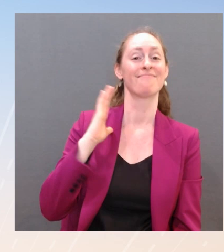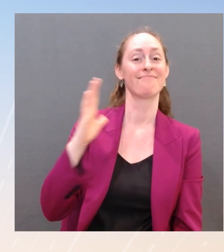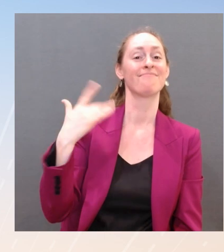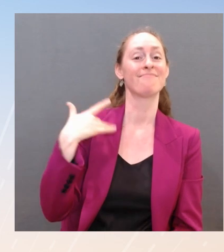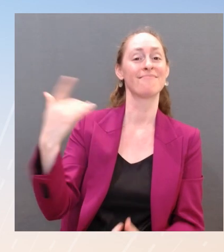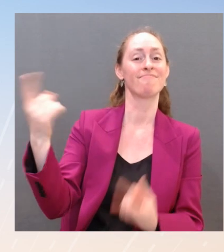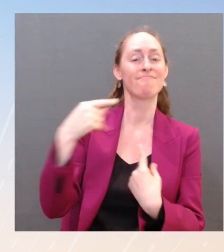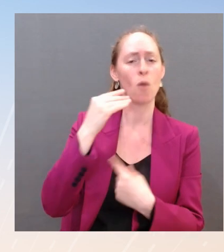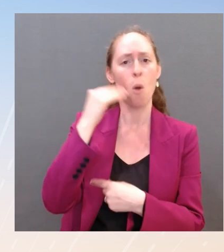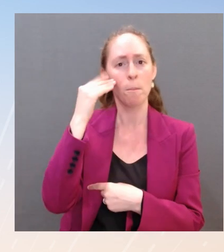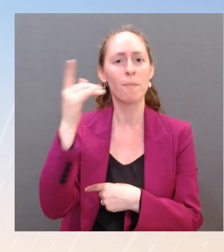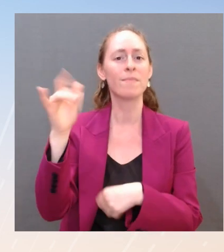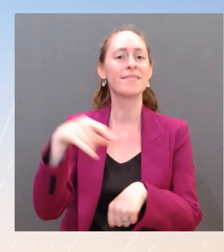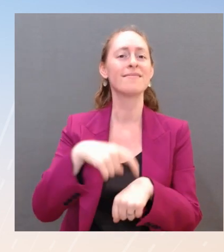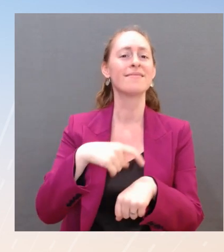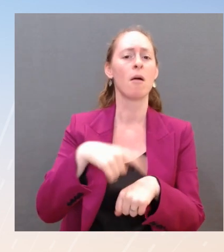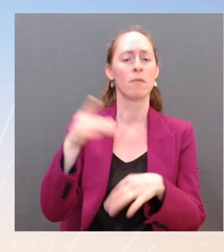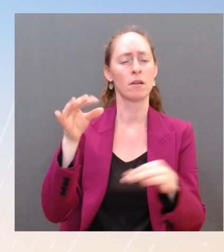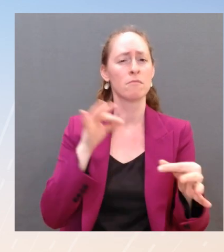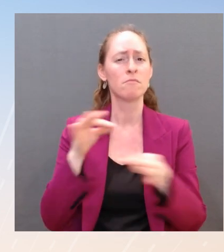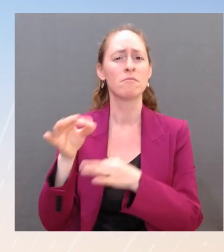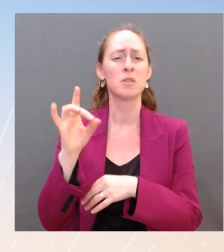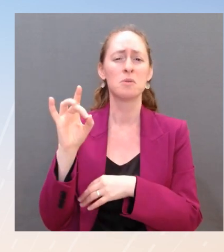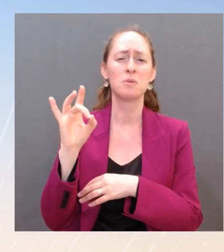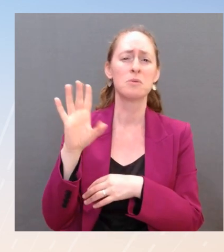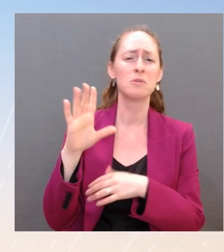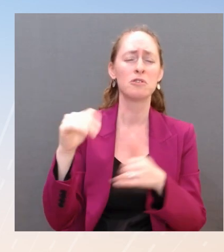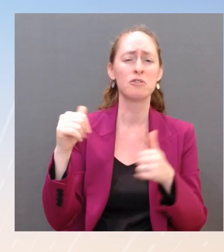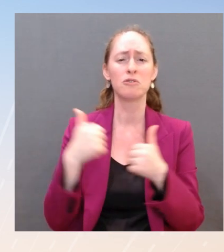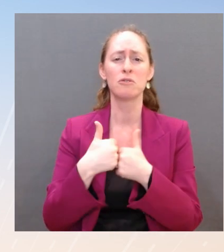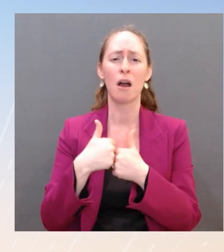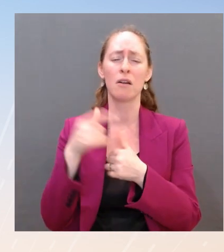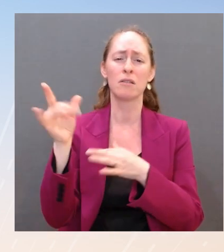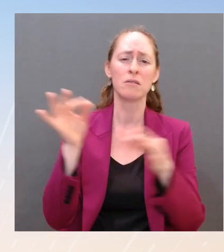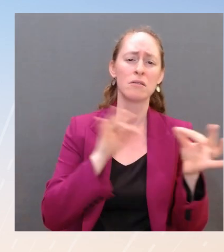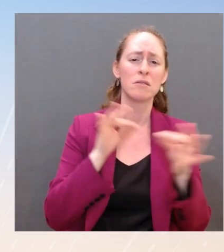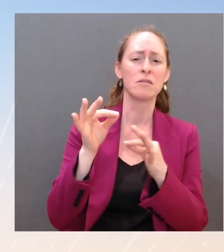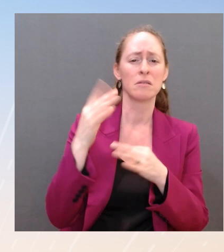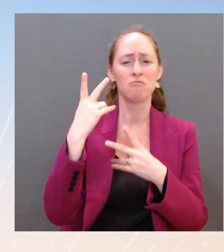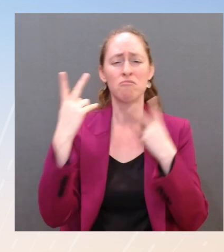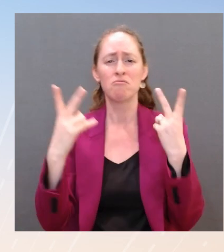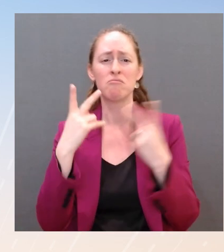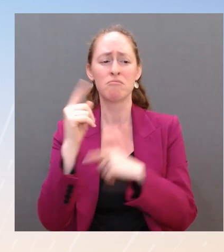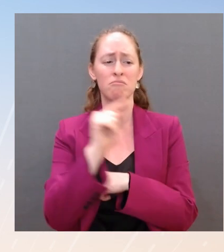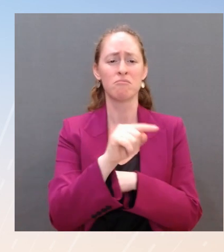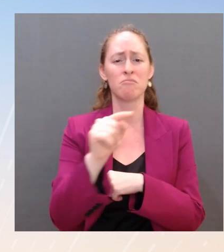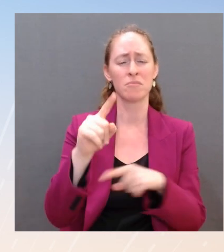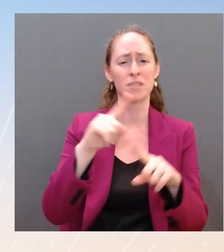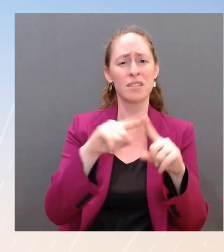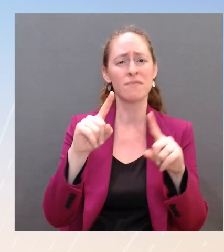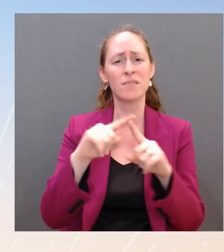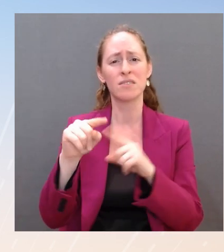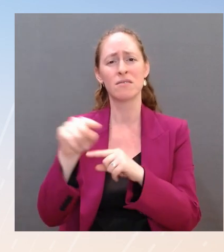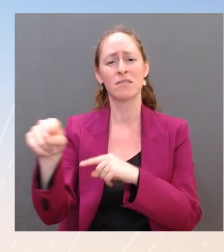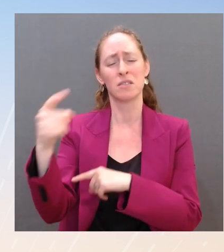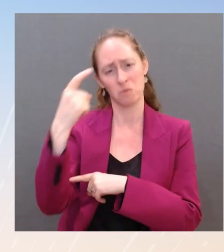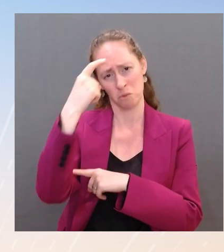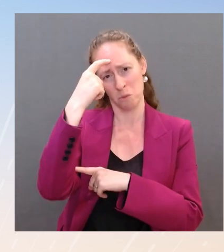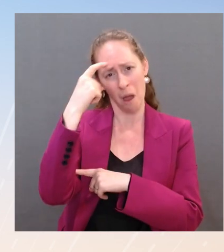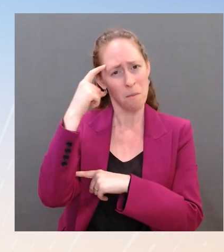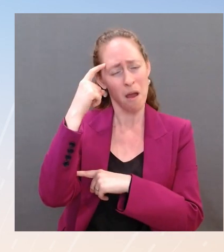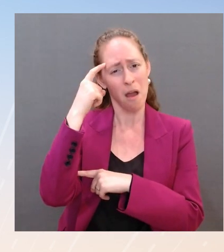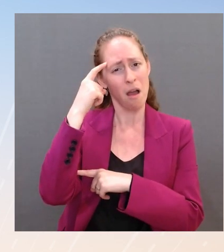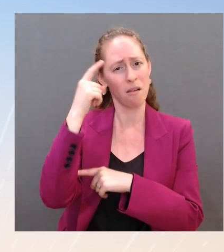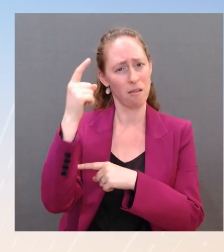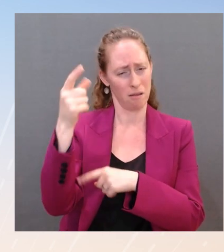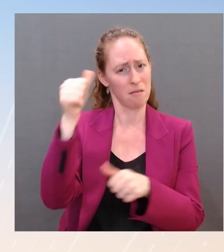kinds of trauma that she sees in her work. But she also shares the hope she feels